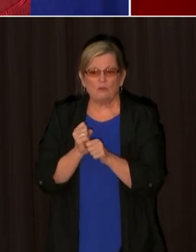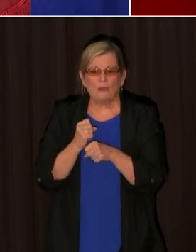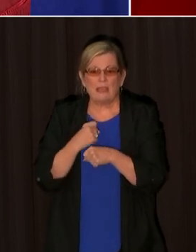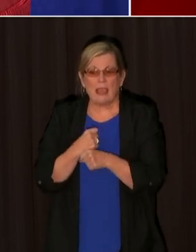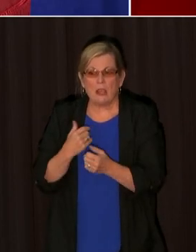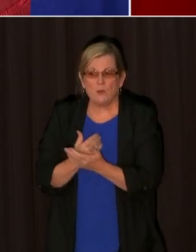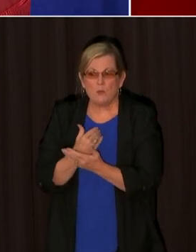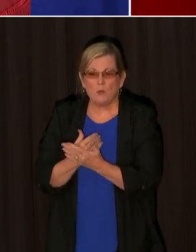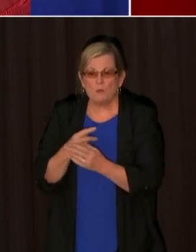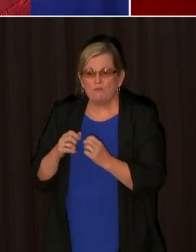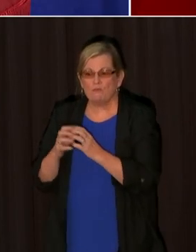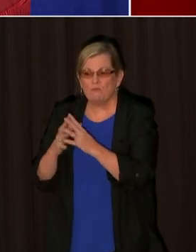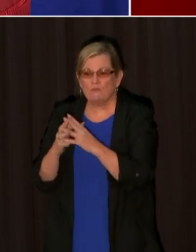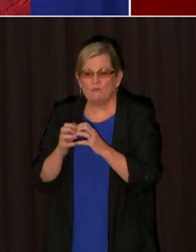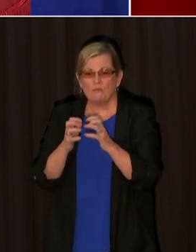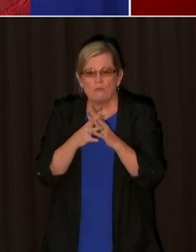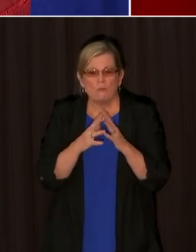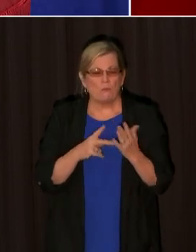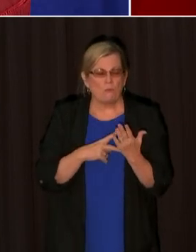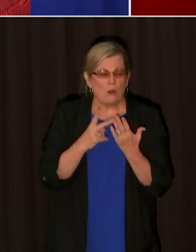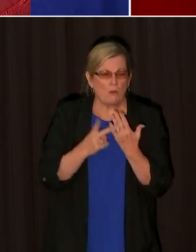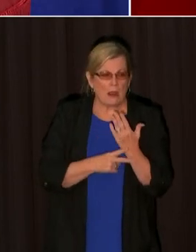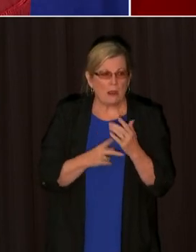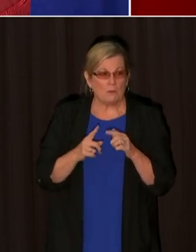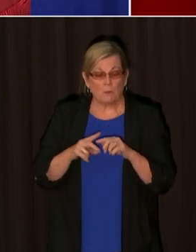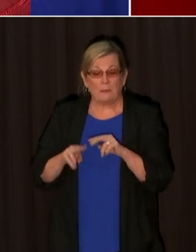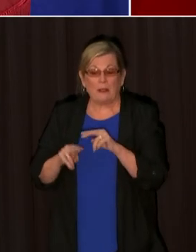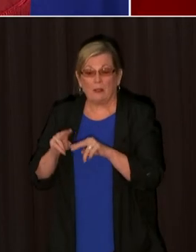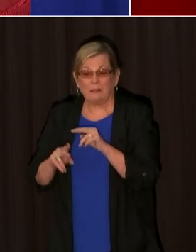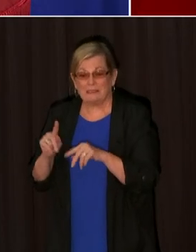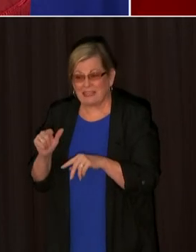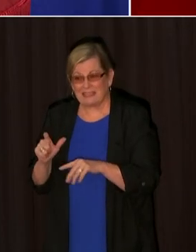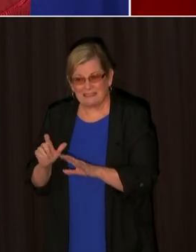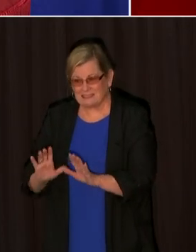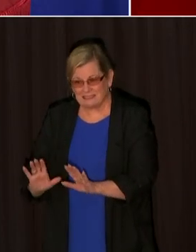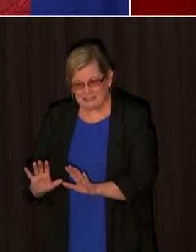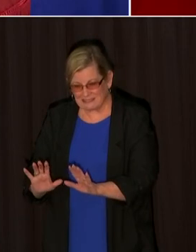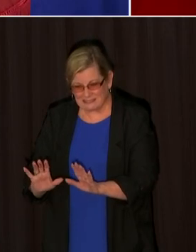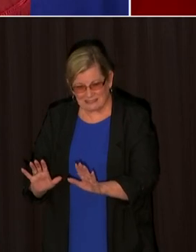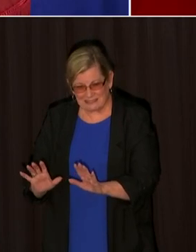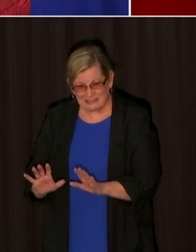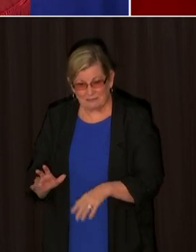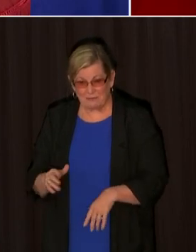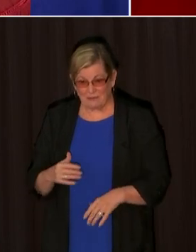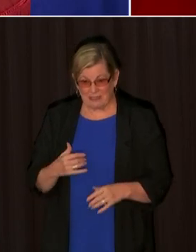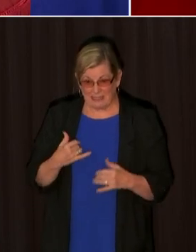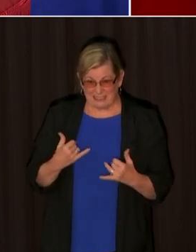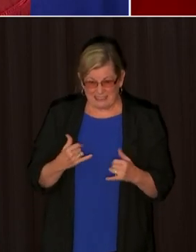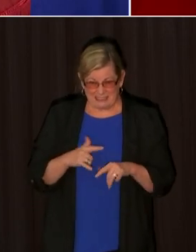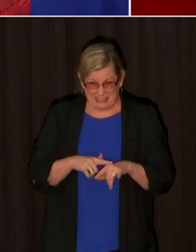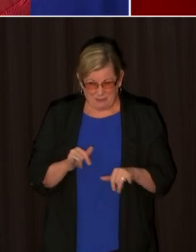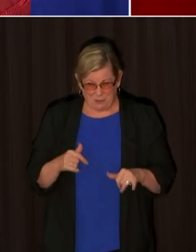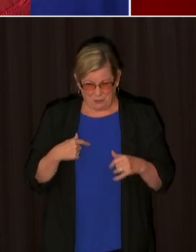raise taxes to do that at the same time that we're cutting our